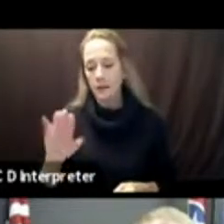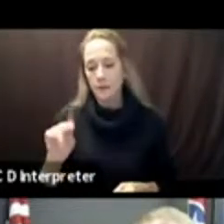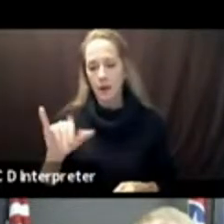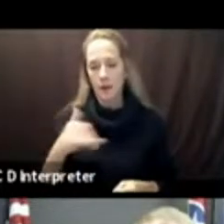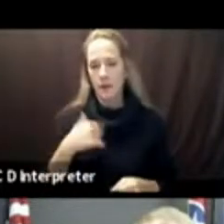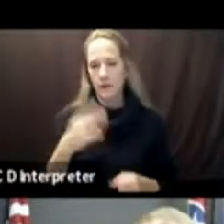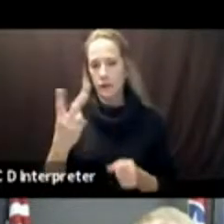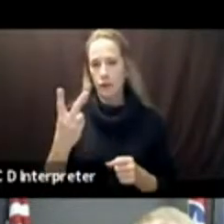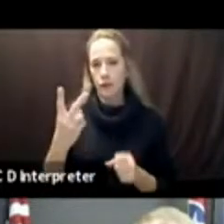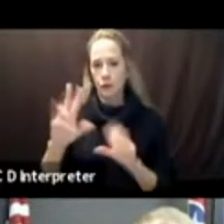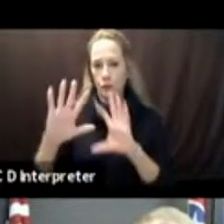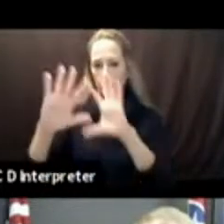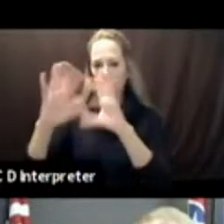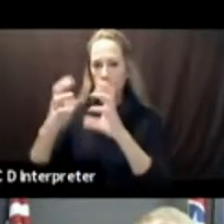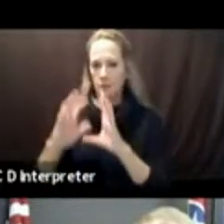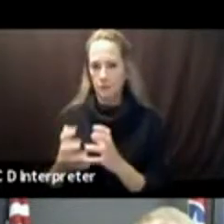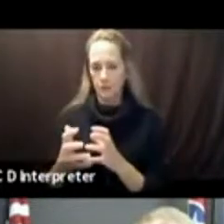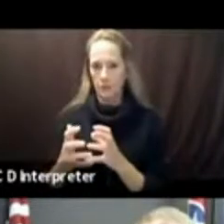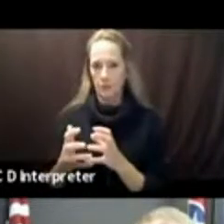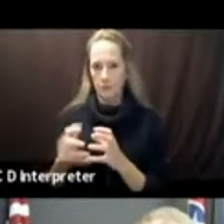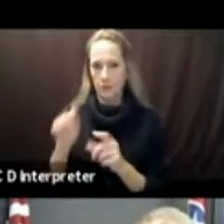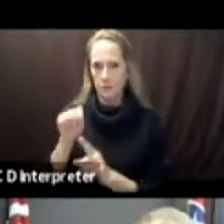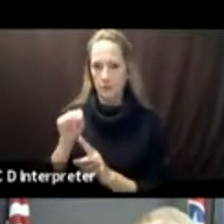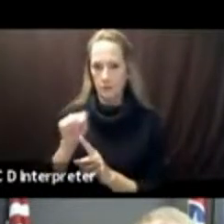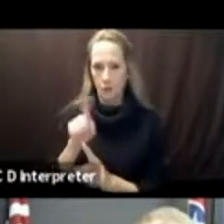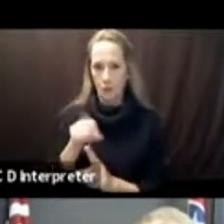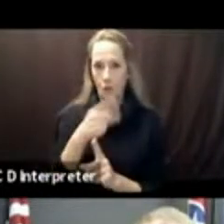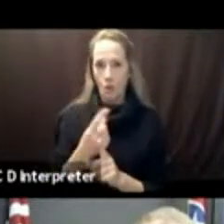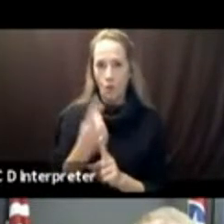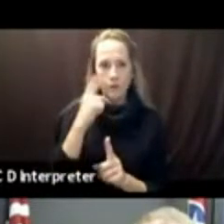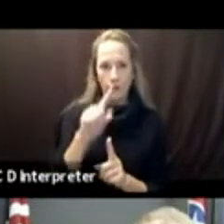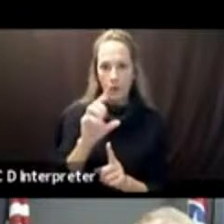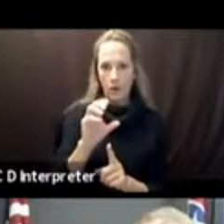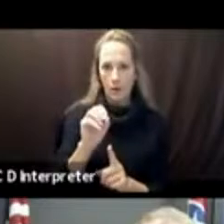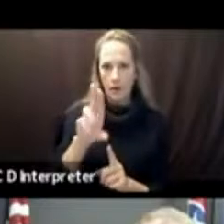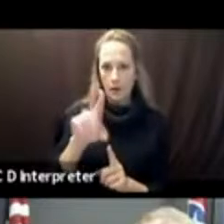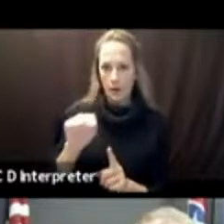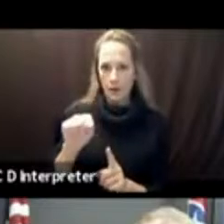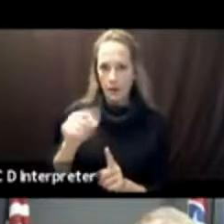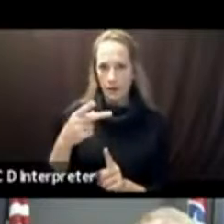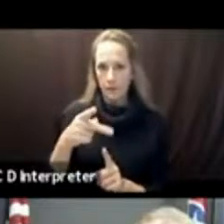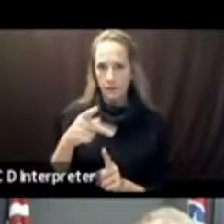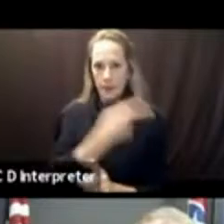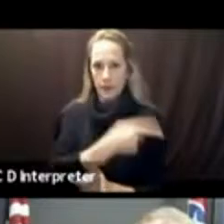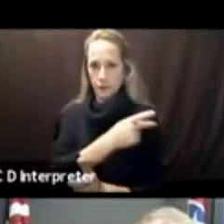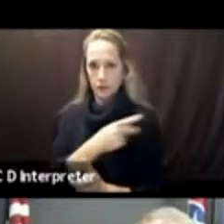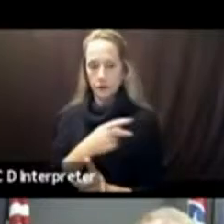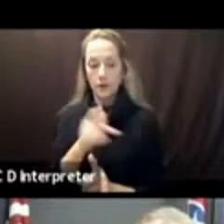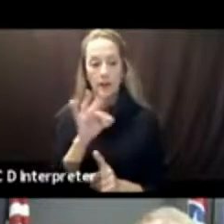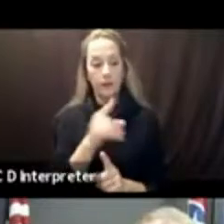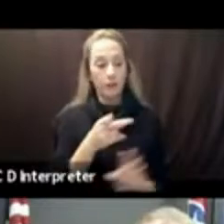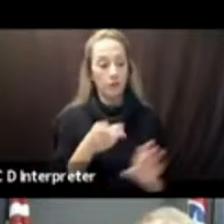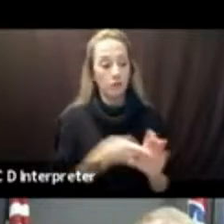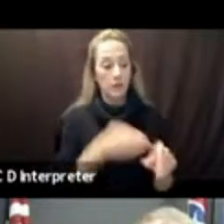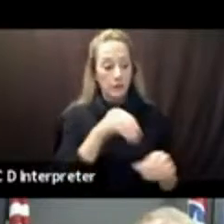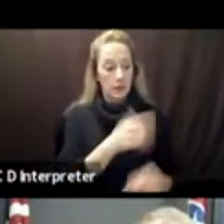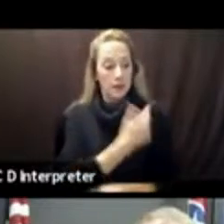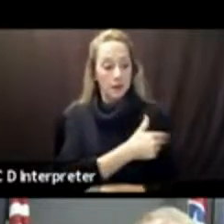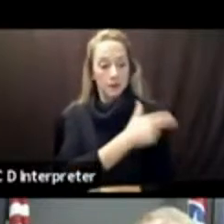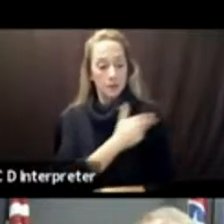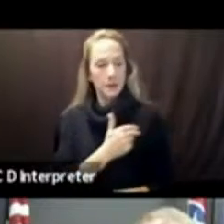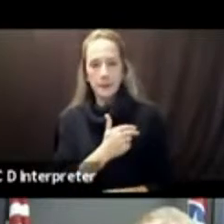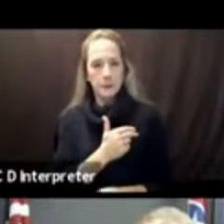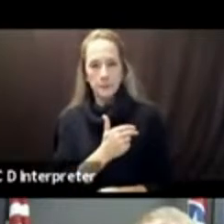emergency use authorization. It's strictly for outpatients. And so once you're sick enough to be in the hospital, it's actually, there's concern it could